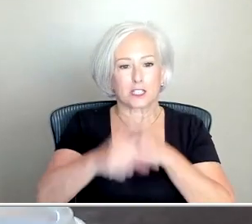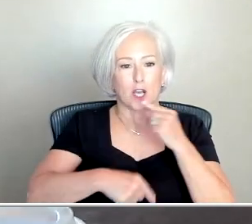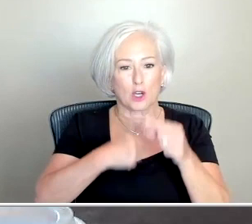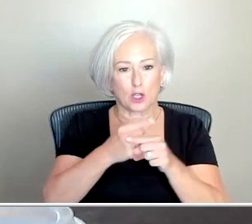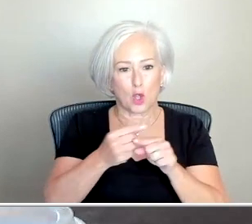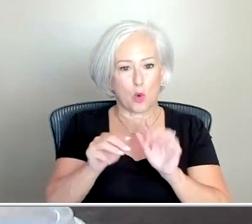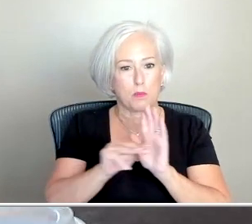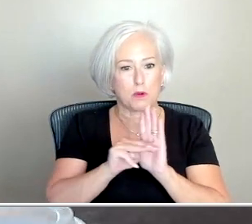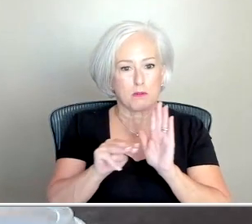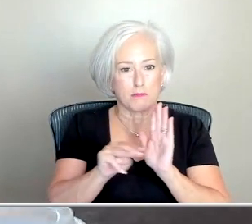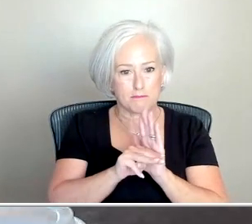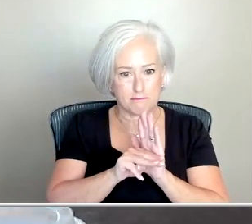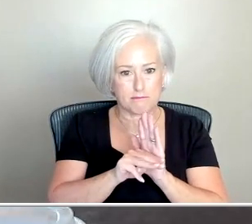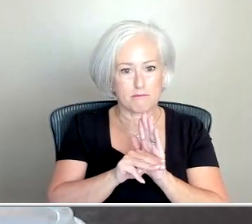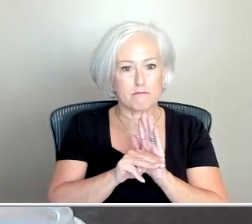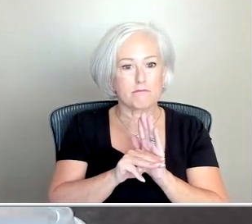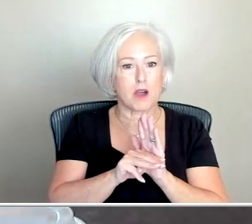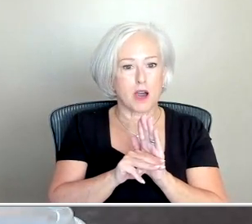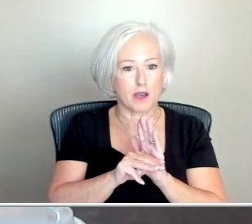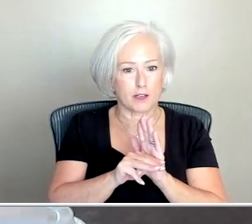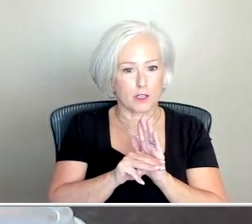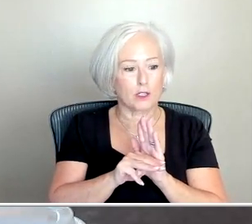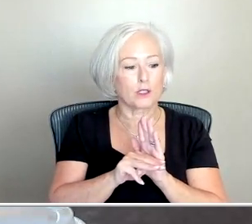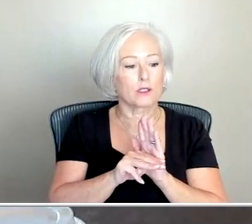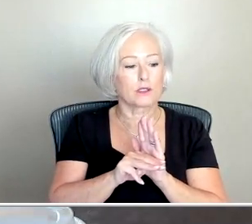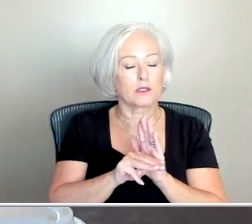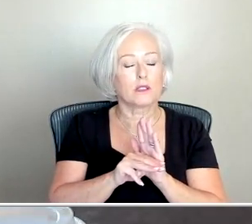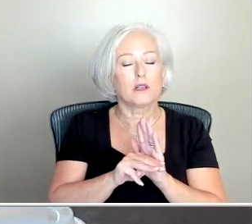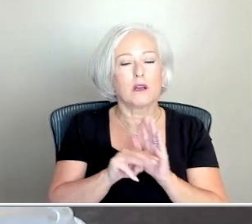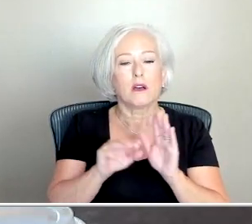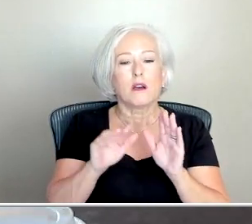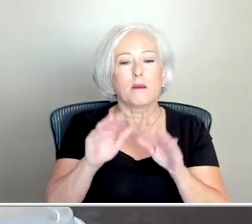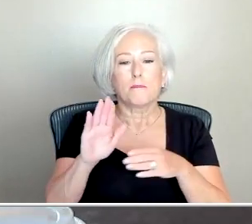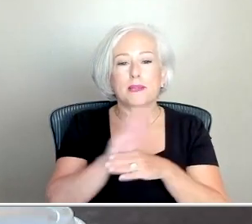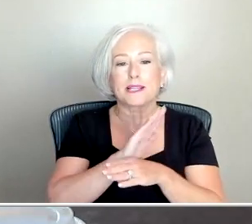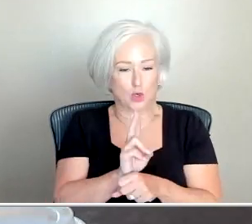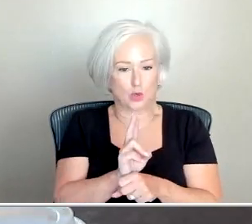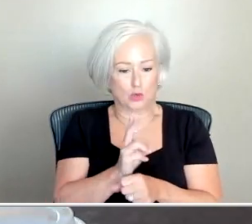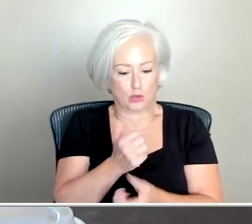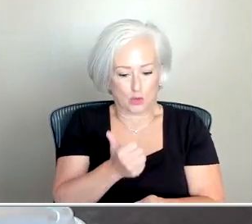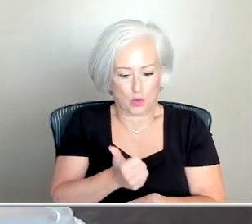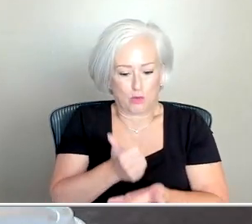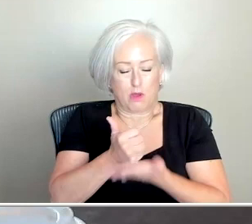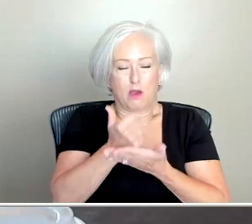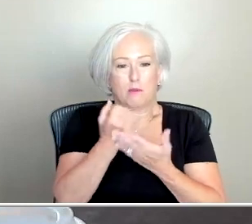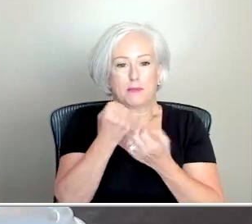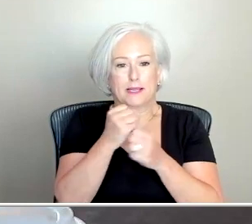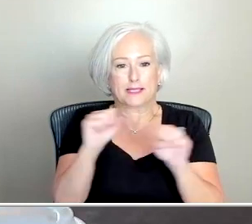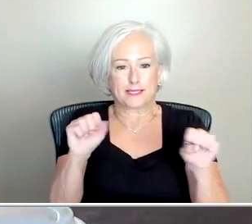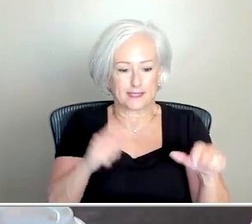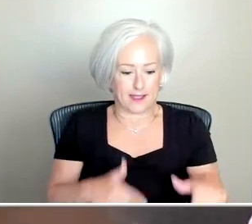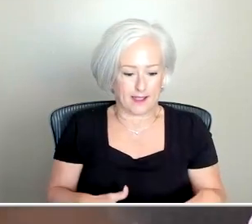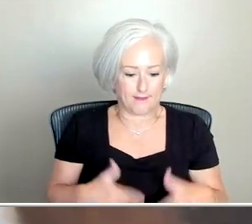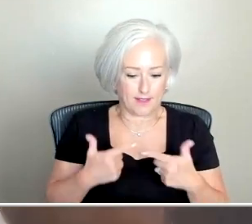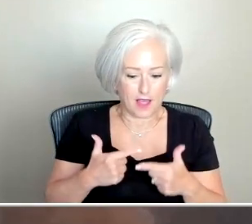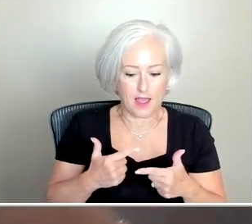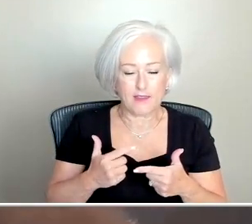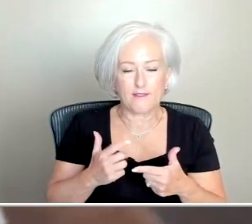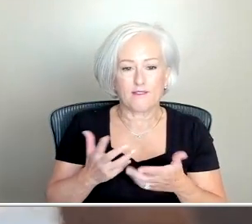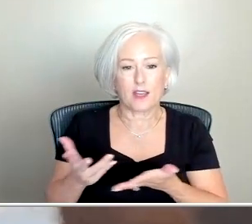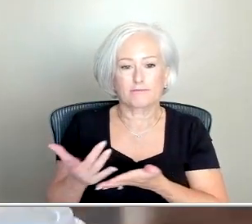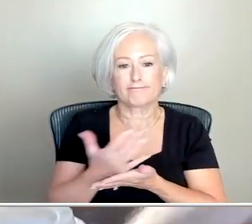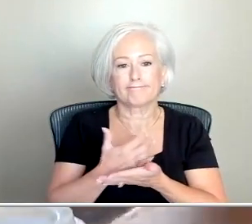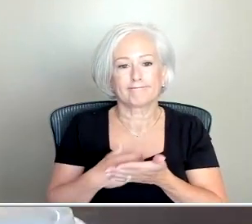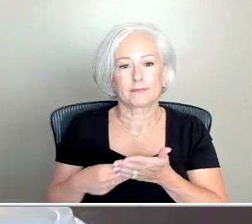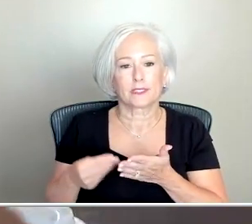data to help save lives and mitigate losses and generate revenue. So I've got that